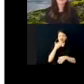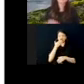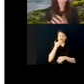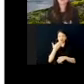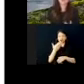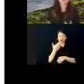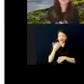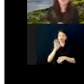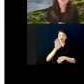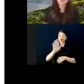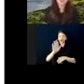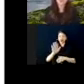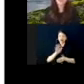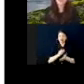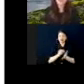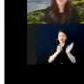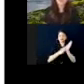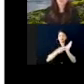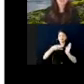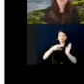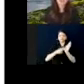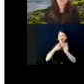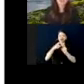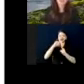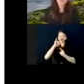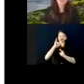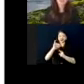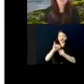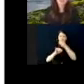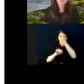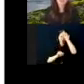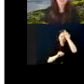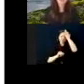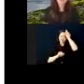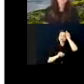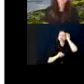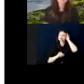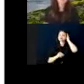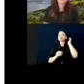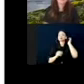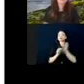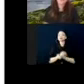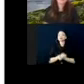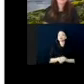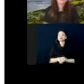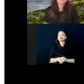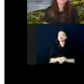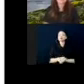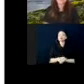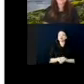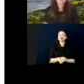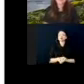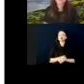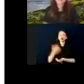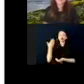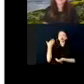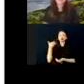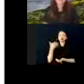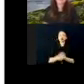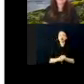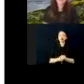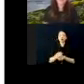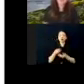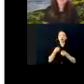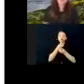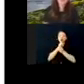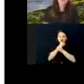discussants. You can also ask questions for them, and then I think the moderators are going to share a set of questions at the end for Q&A. So